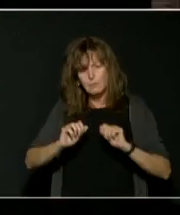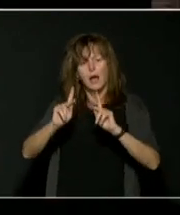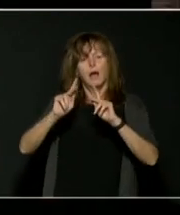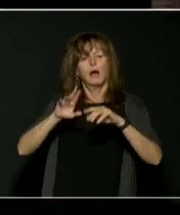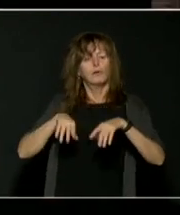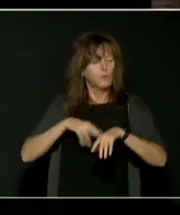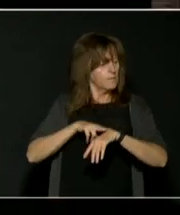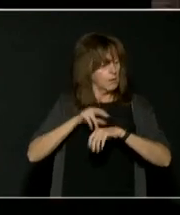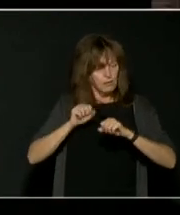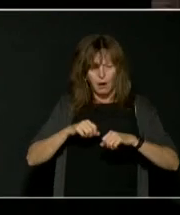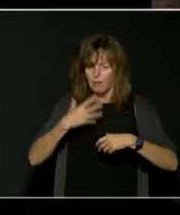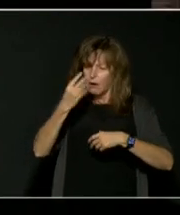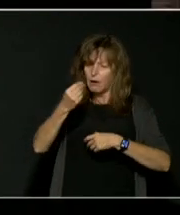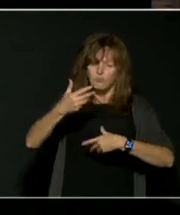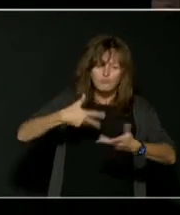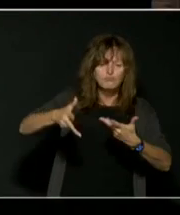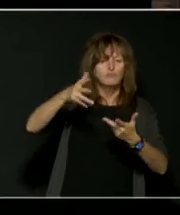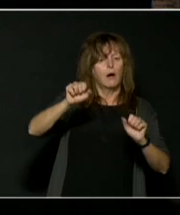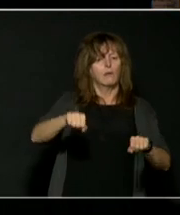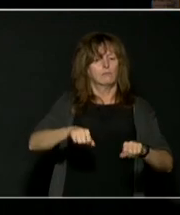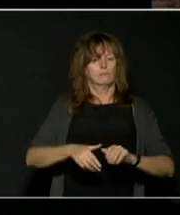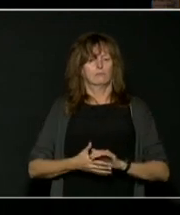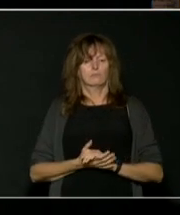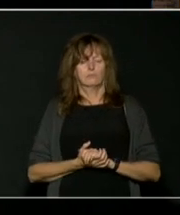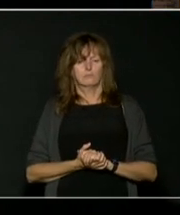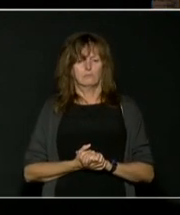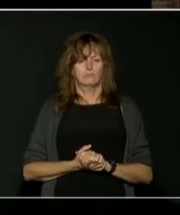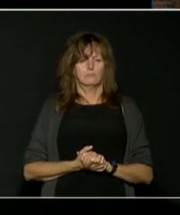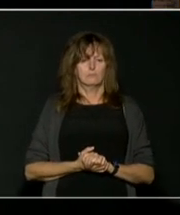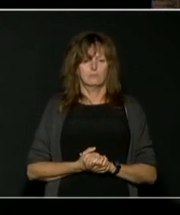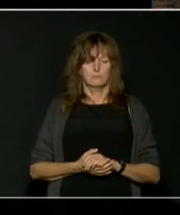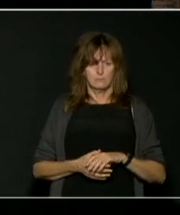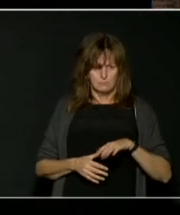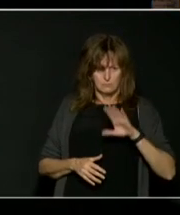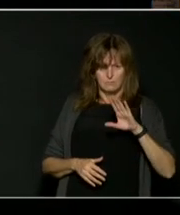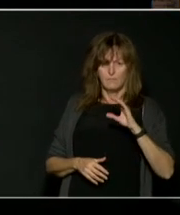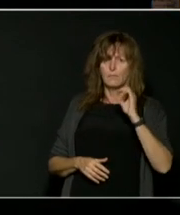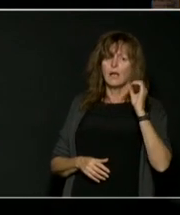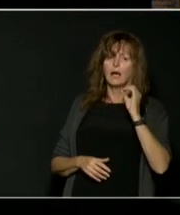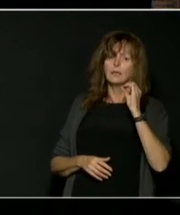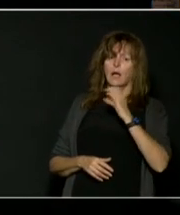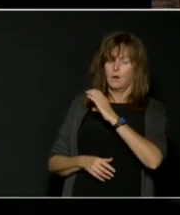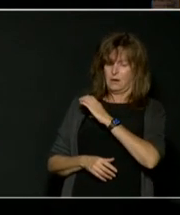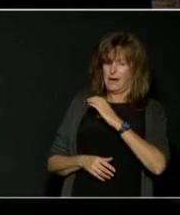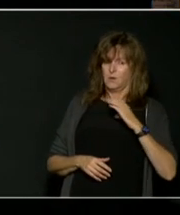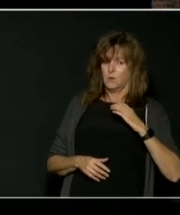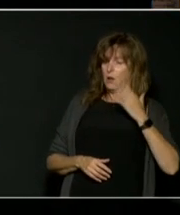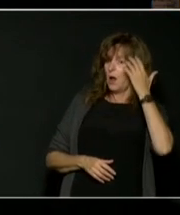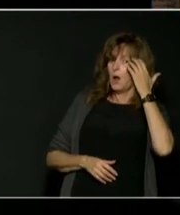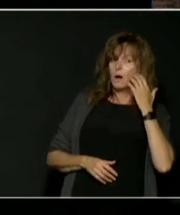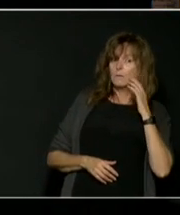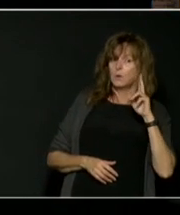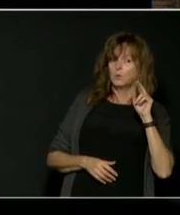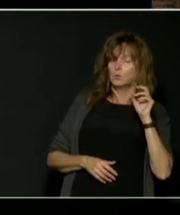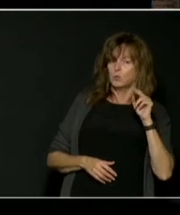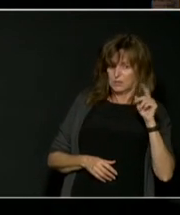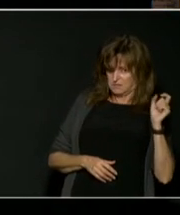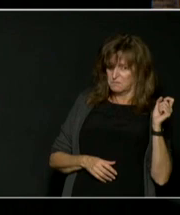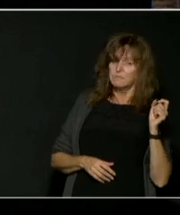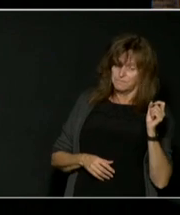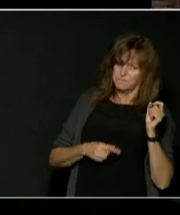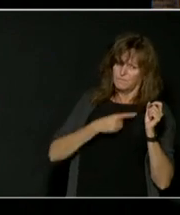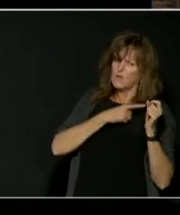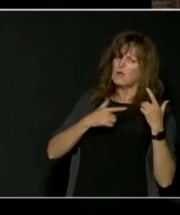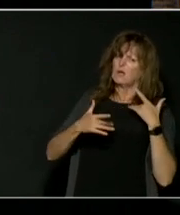question. The Ontario Council of Hospital Unions has expressed concerns about testing in